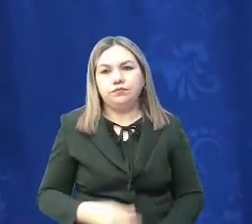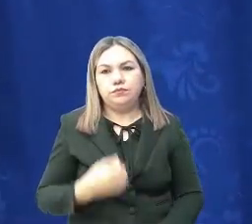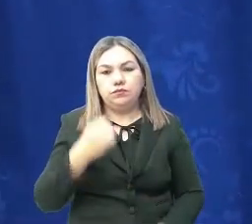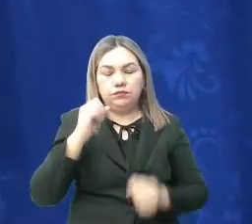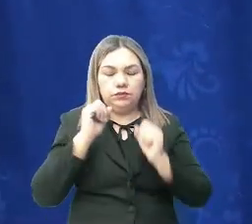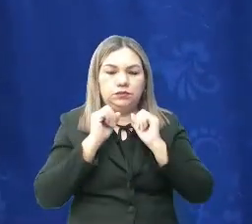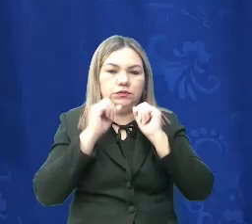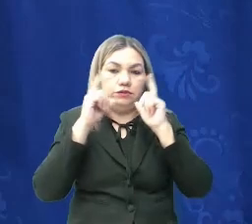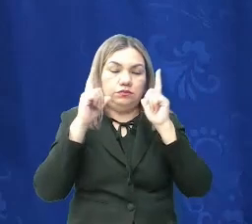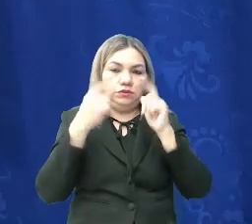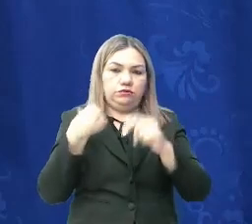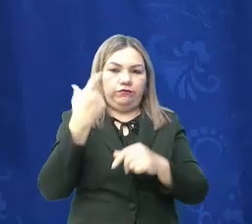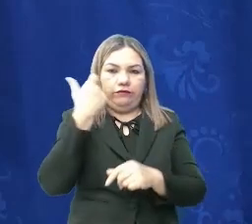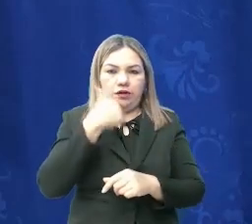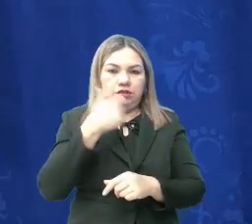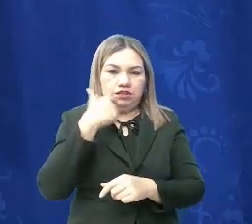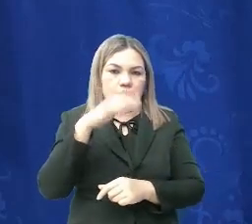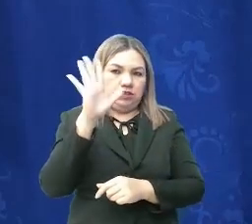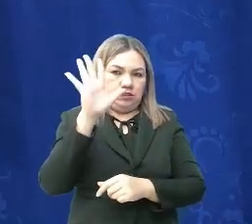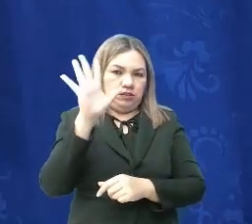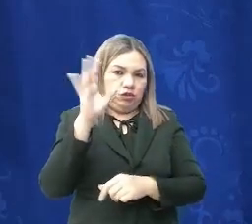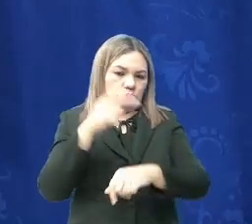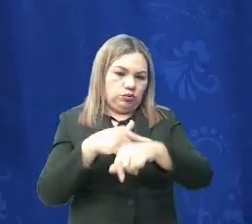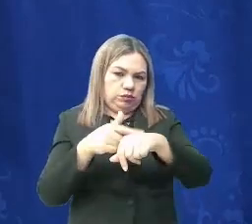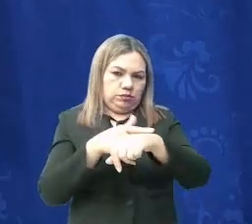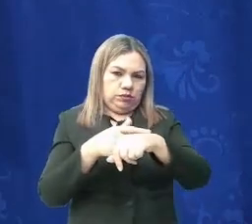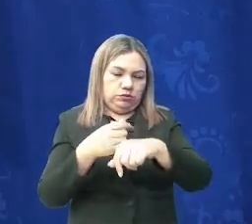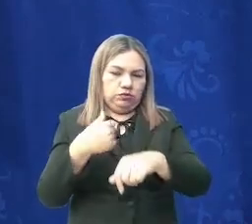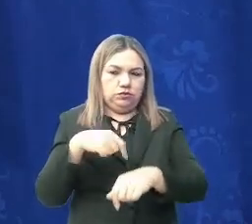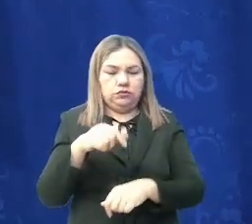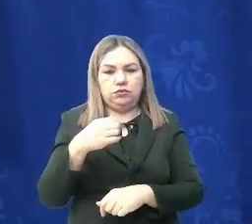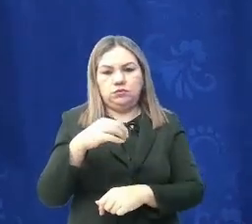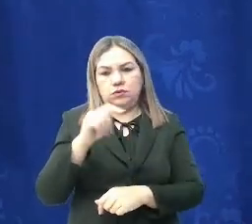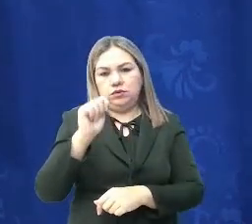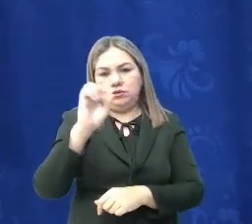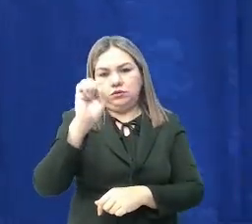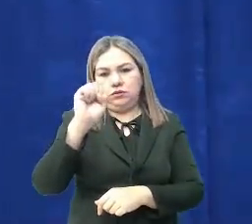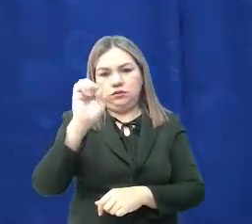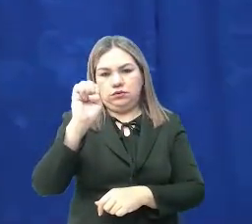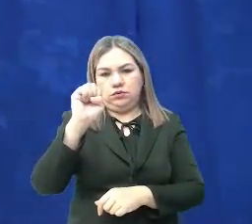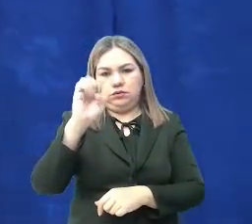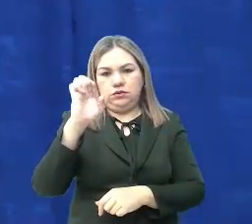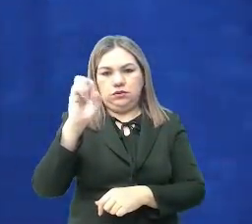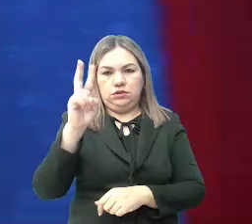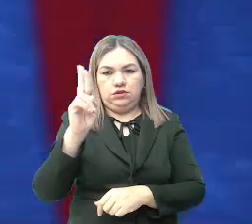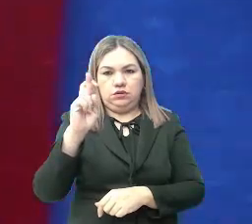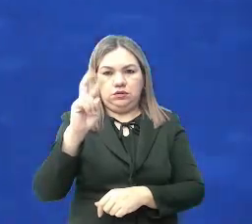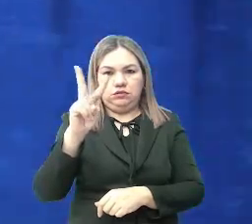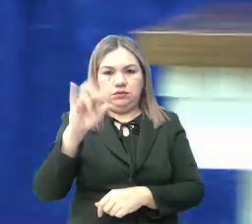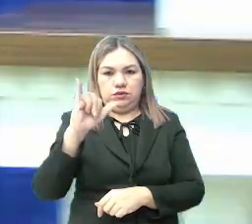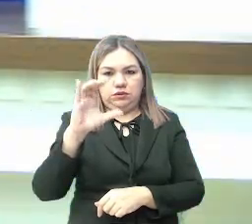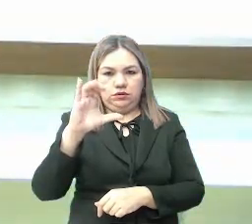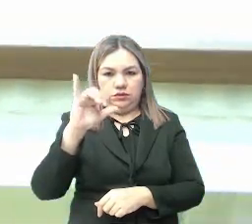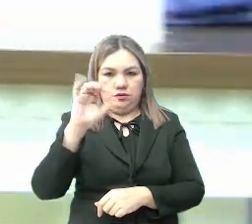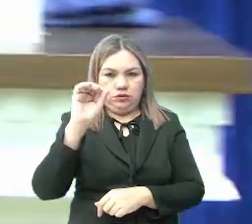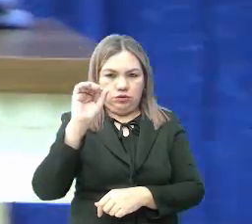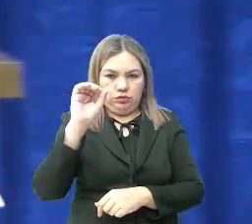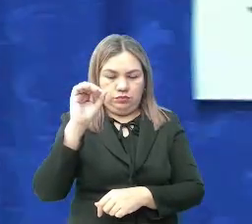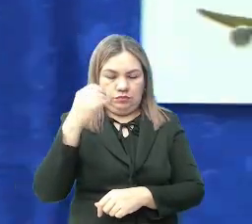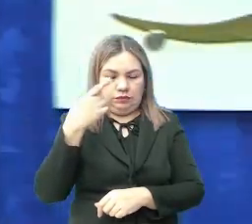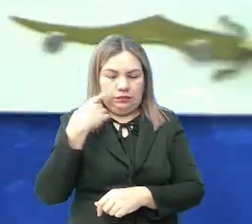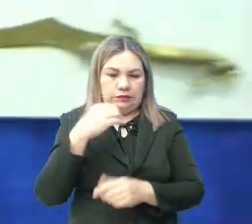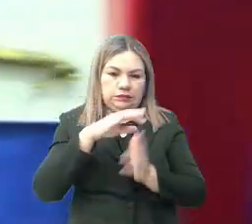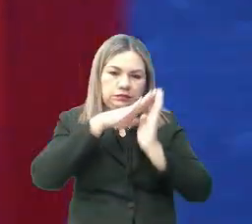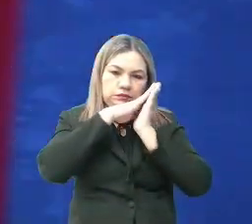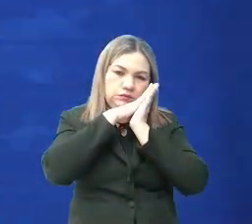awoke, and there was only 5 minutes for the service to start, and I had to dress